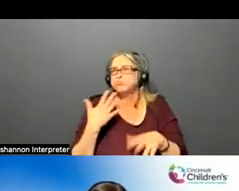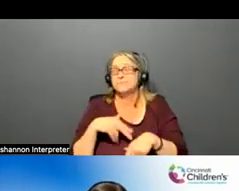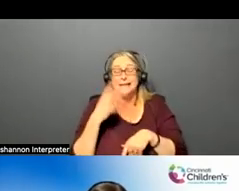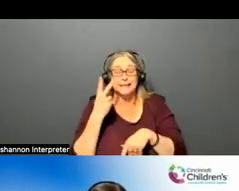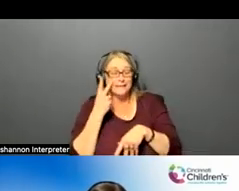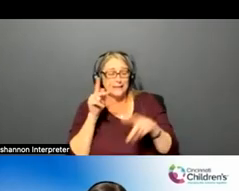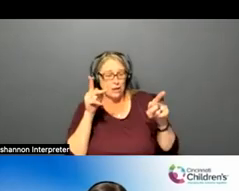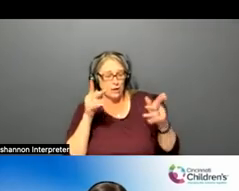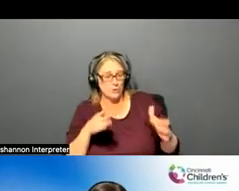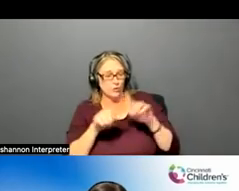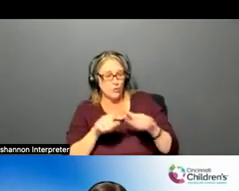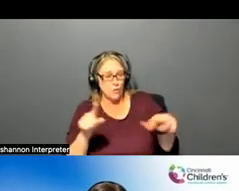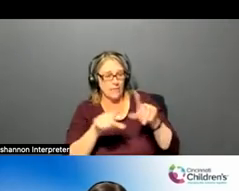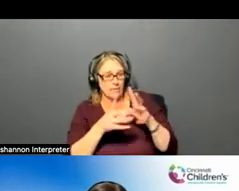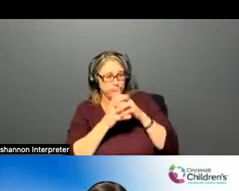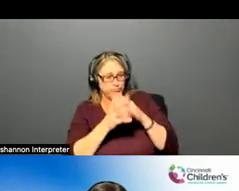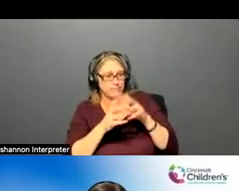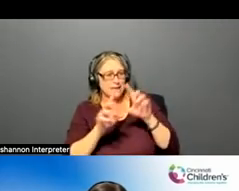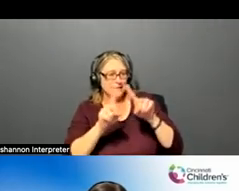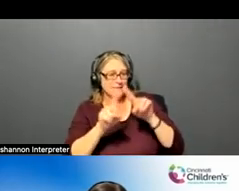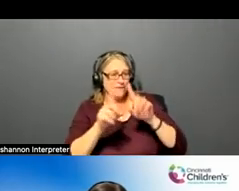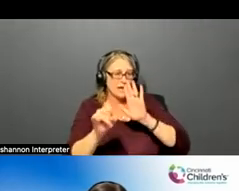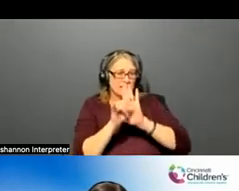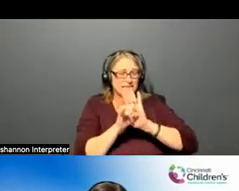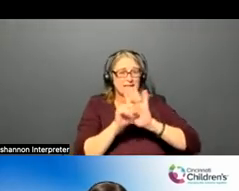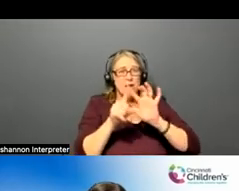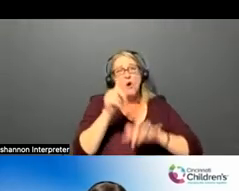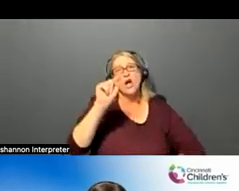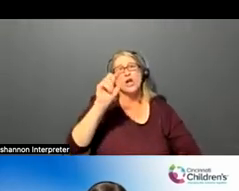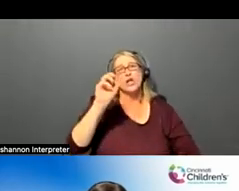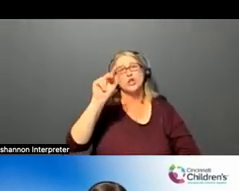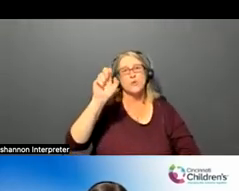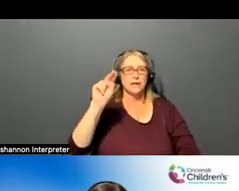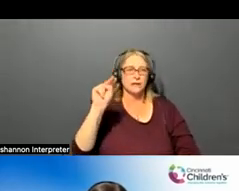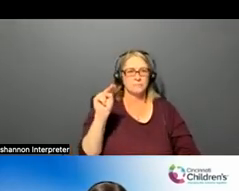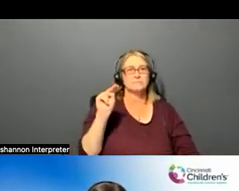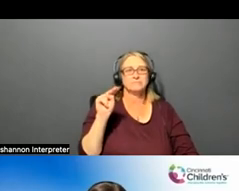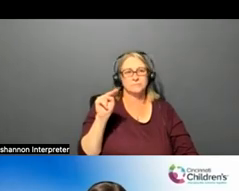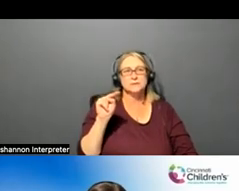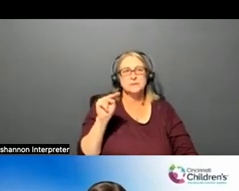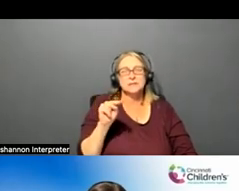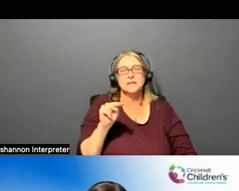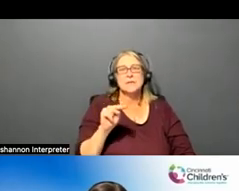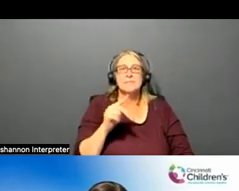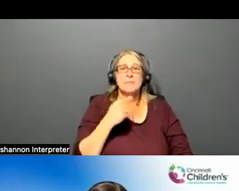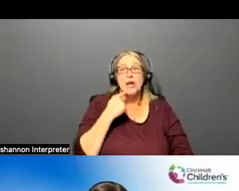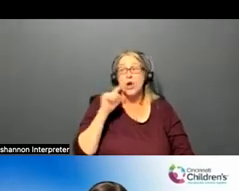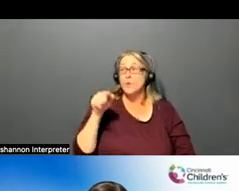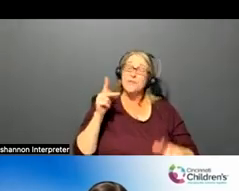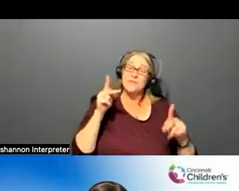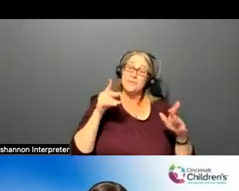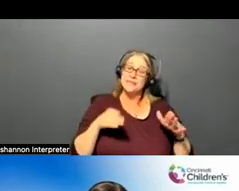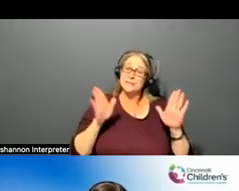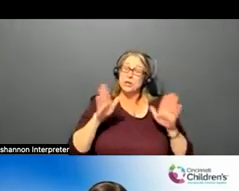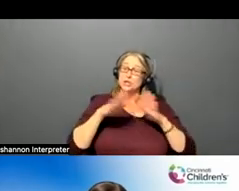with intersecting identities and sort of tokenize them, right? Like, it's sort of easy to be like, oh, this person checks